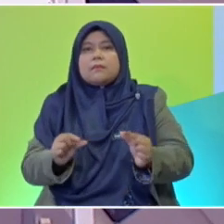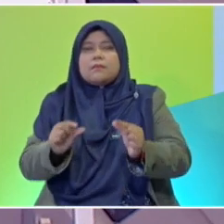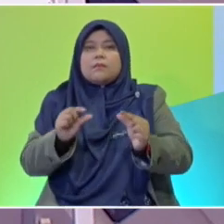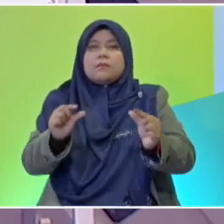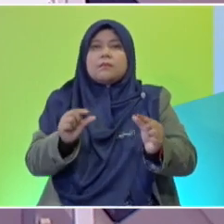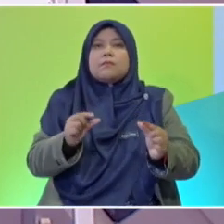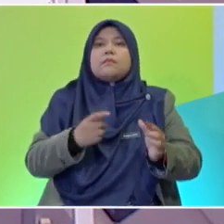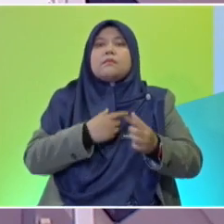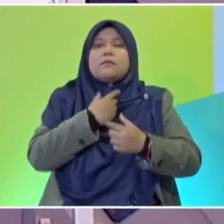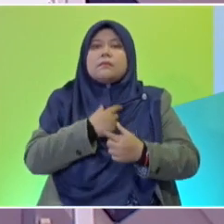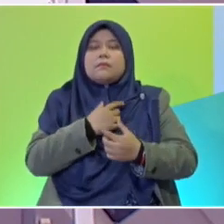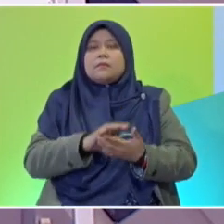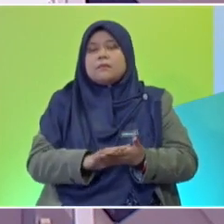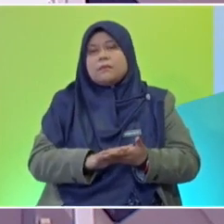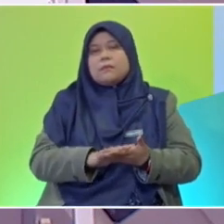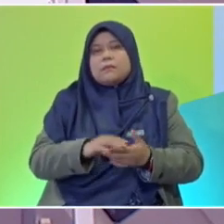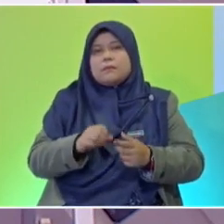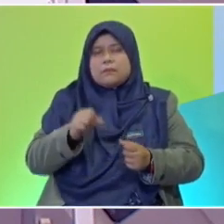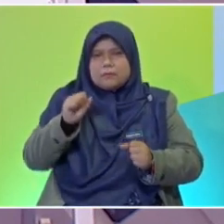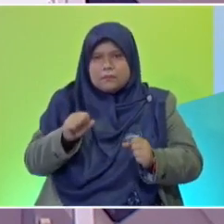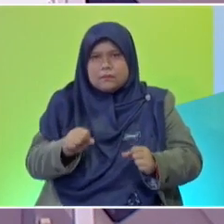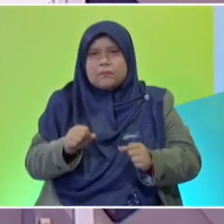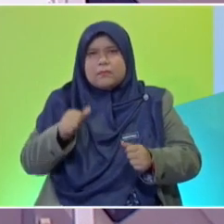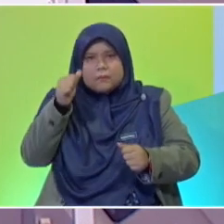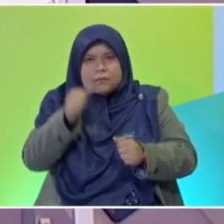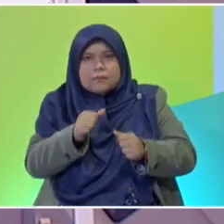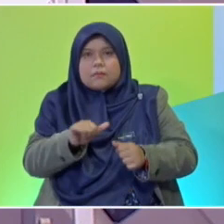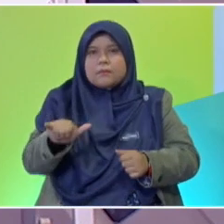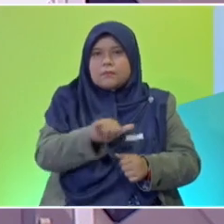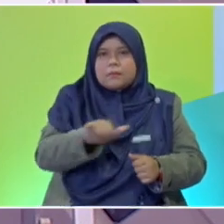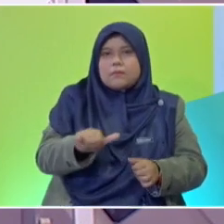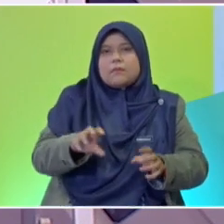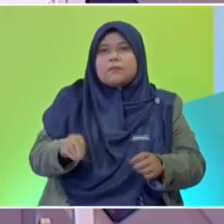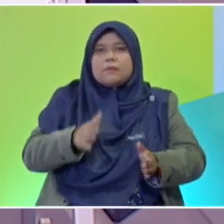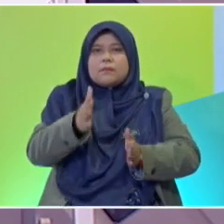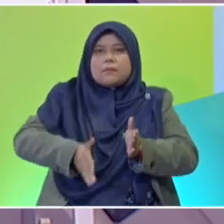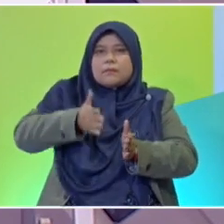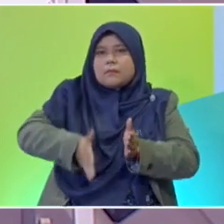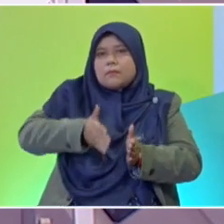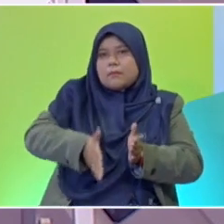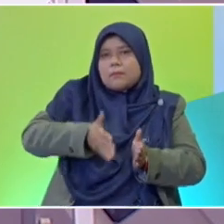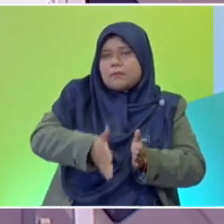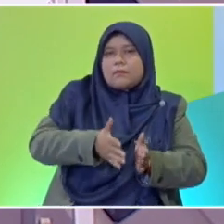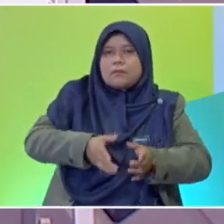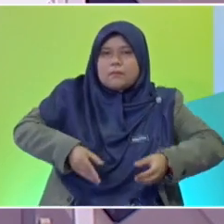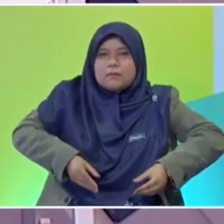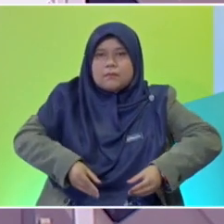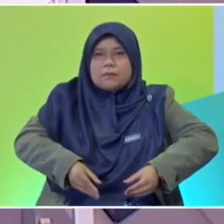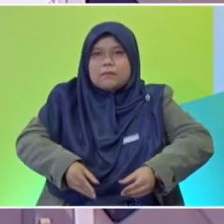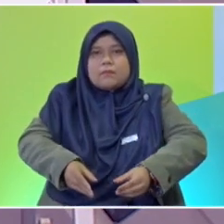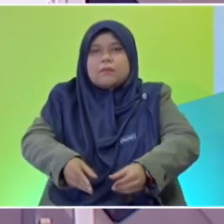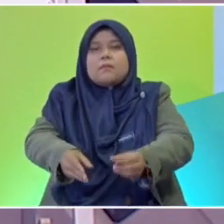vessels. You can imagine blood just like a train. Like a train. Like a train, it has a railway where it goes